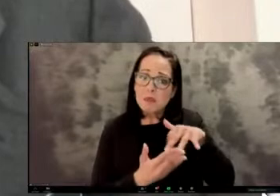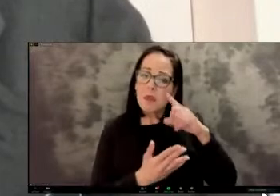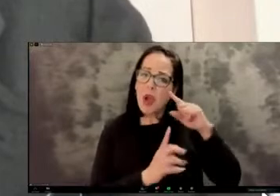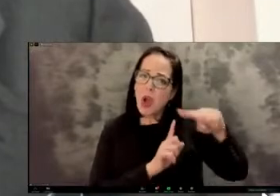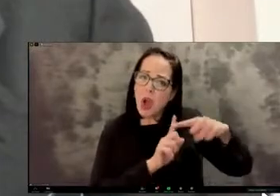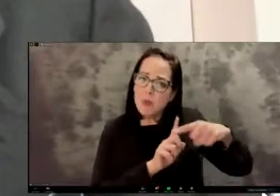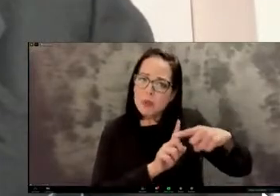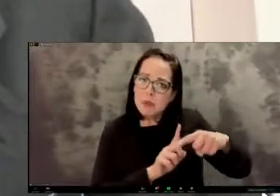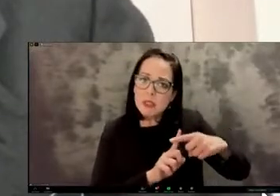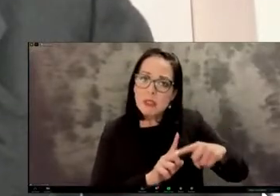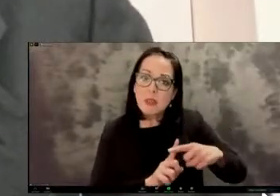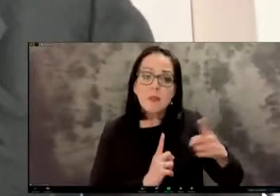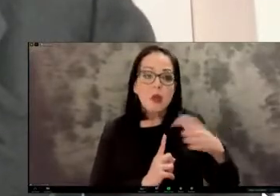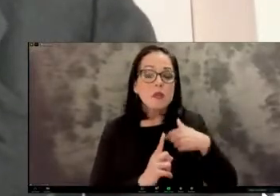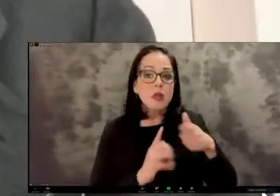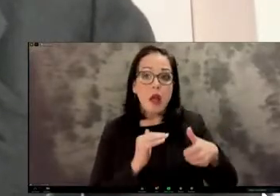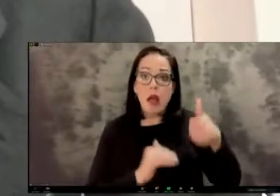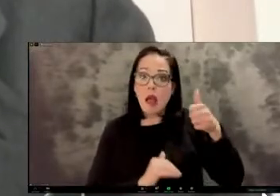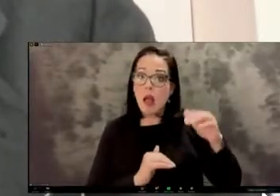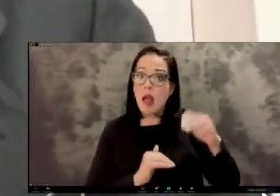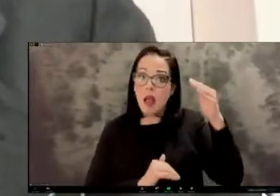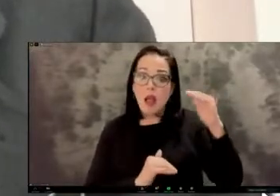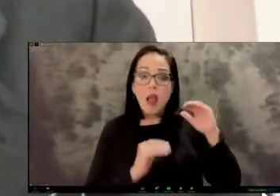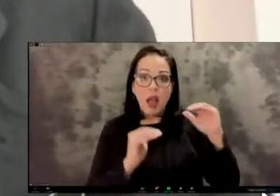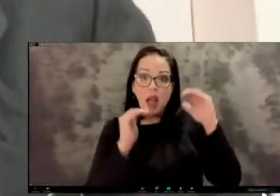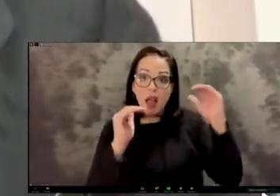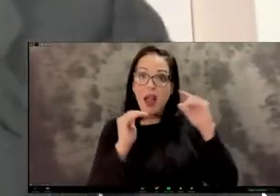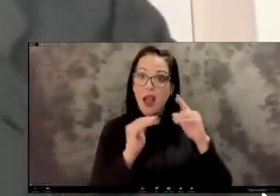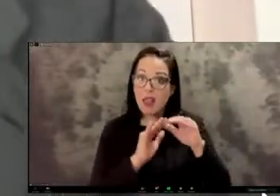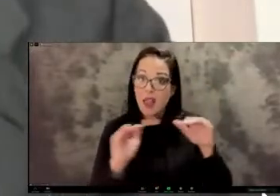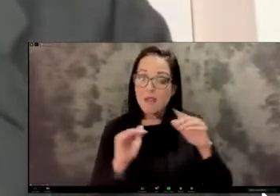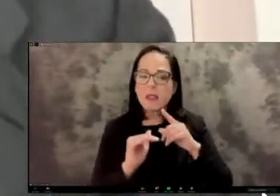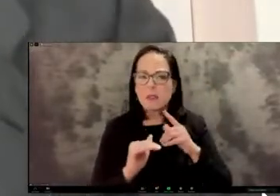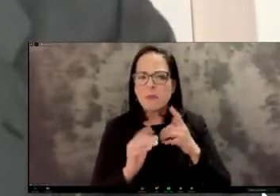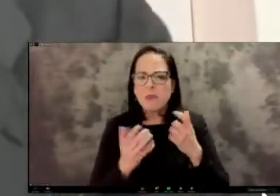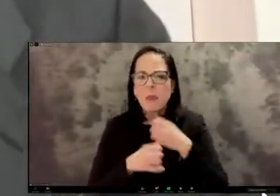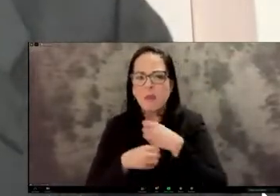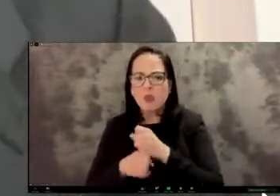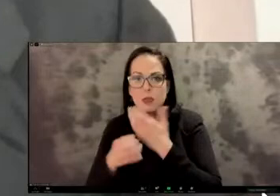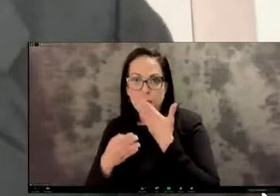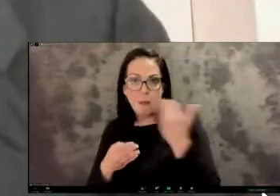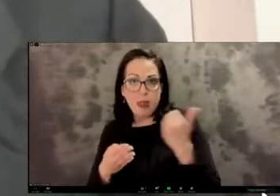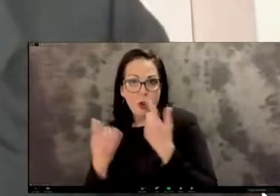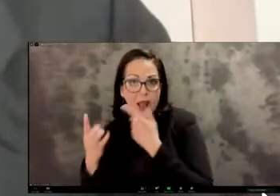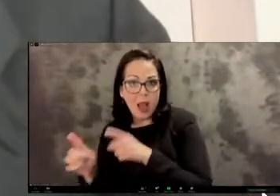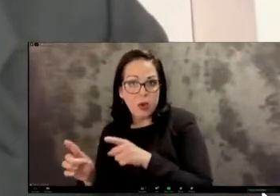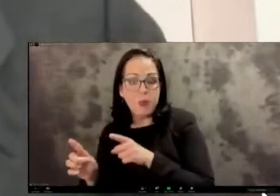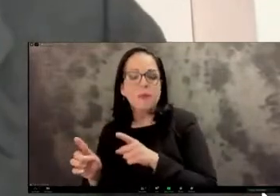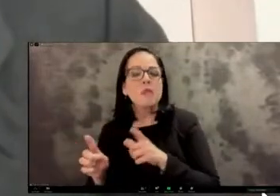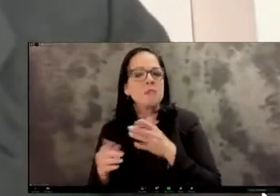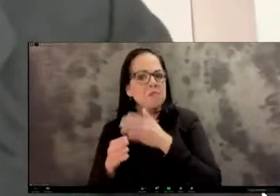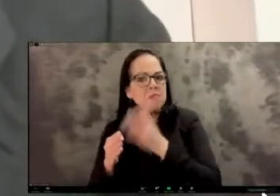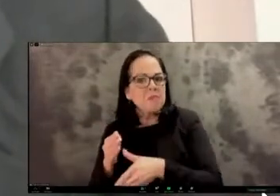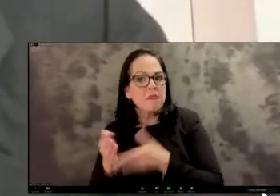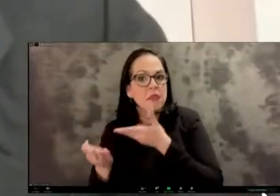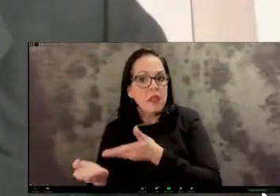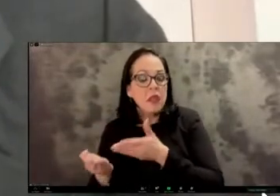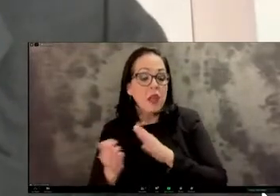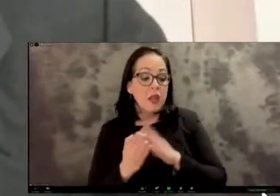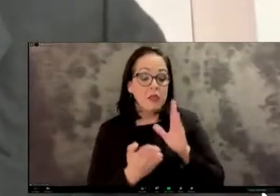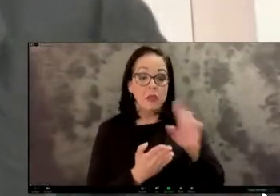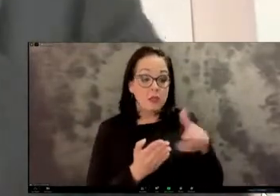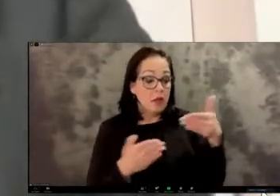some studies that find high levels of optimism predicts better outcomes. If I look at the broader literature on stress, other protective factors certainly